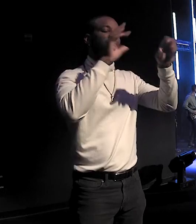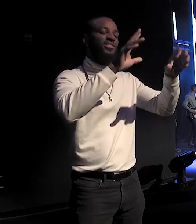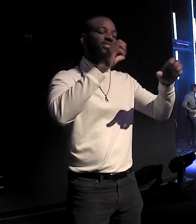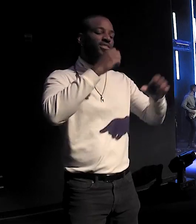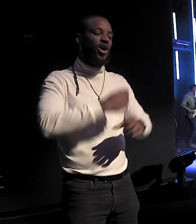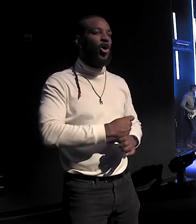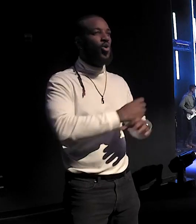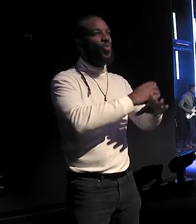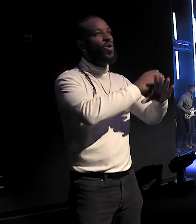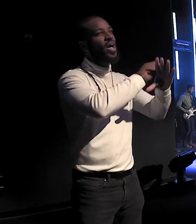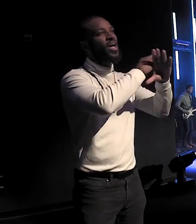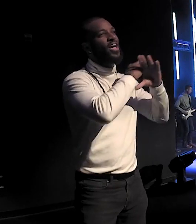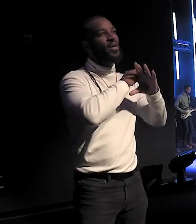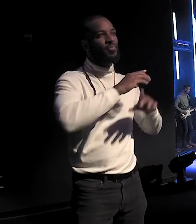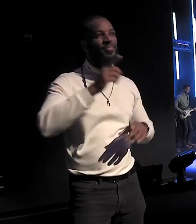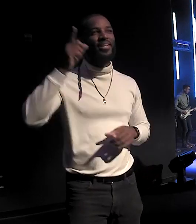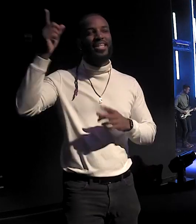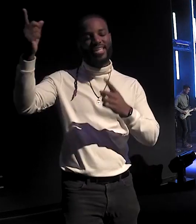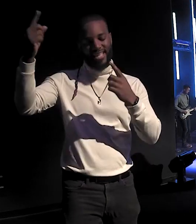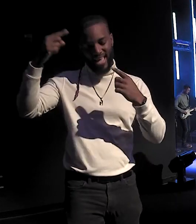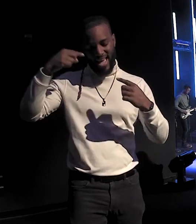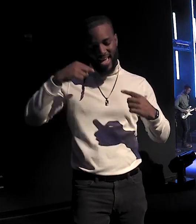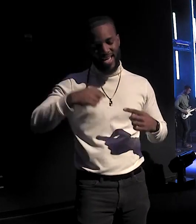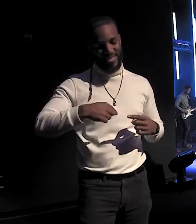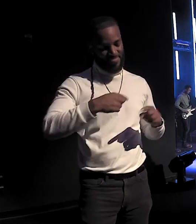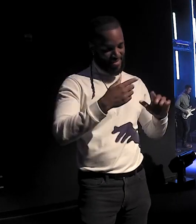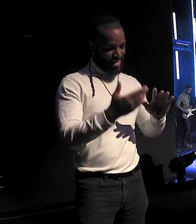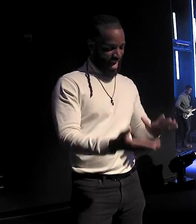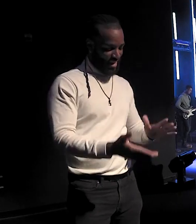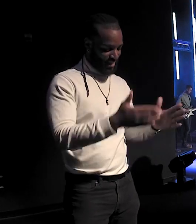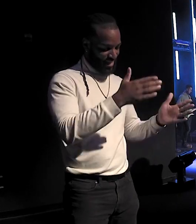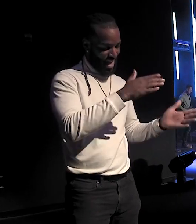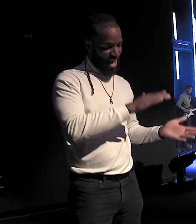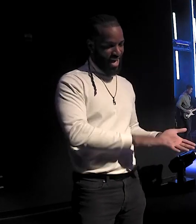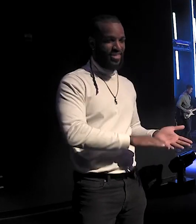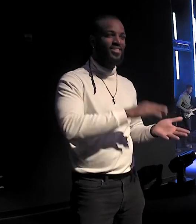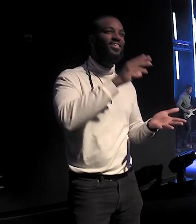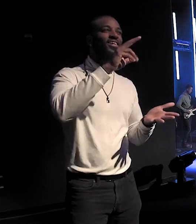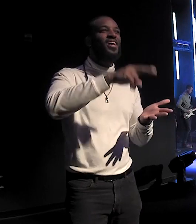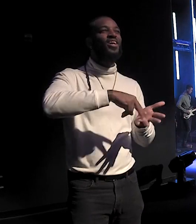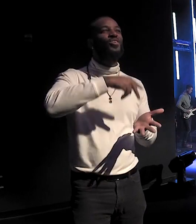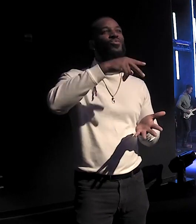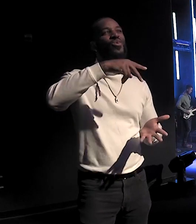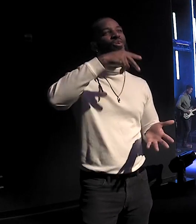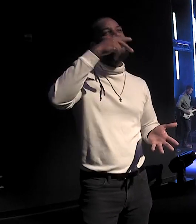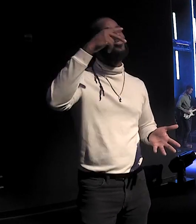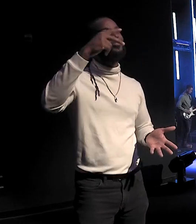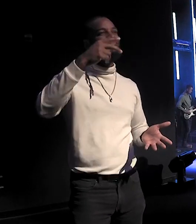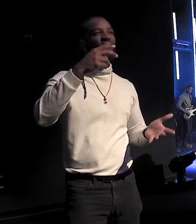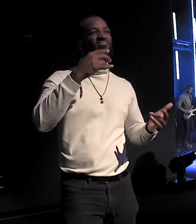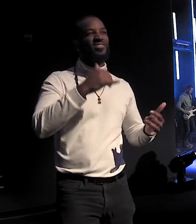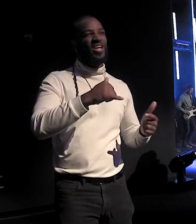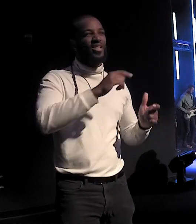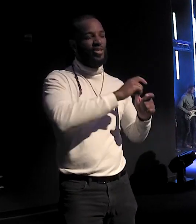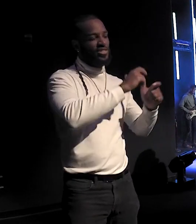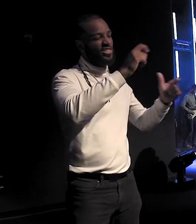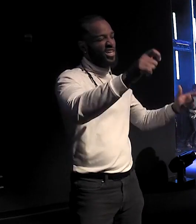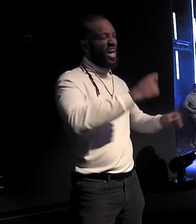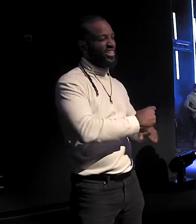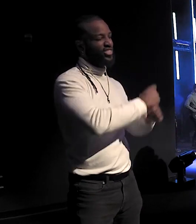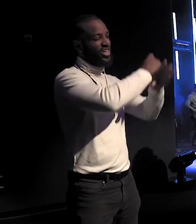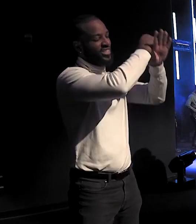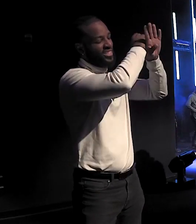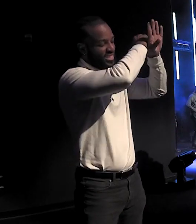that stood in our way. But he came, and he died, and he rose. But